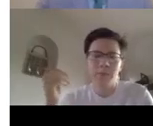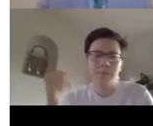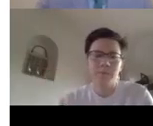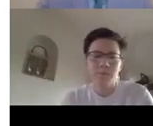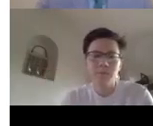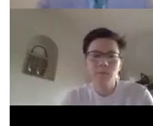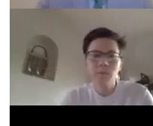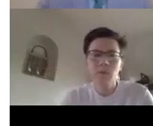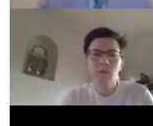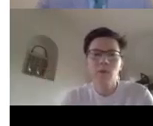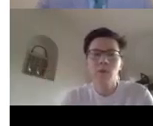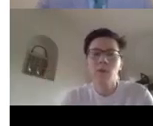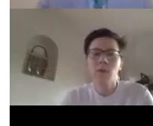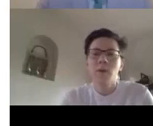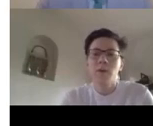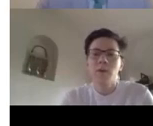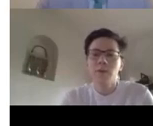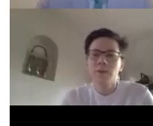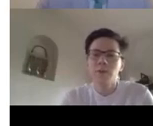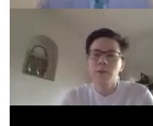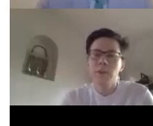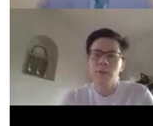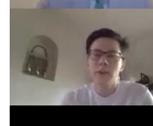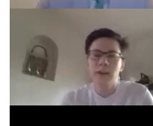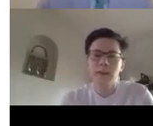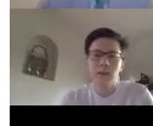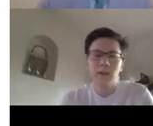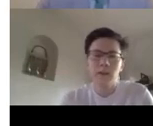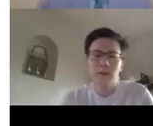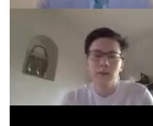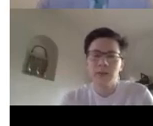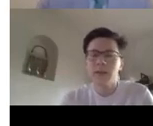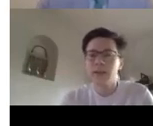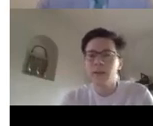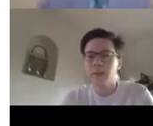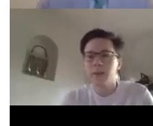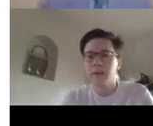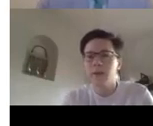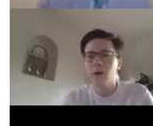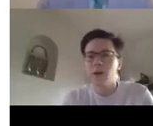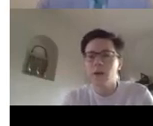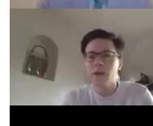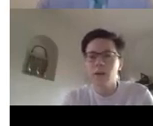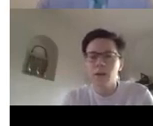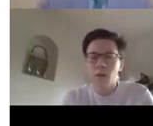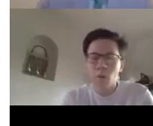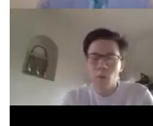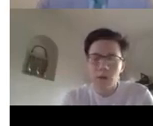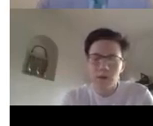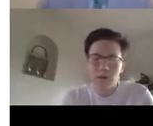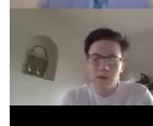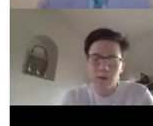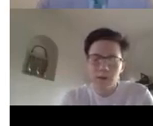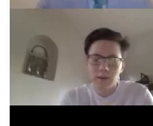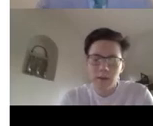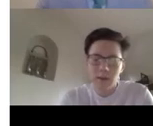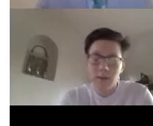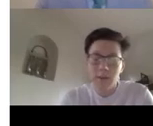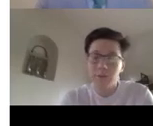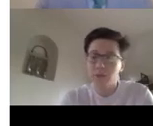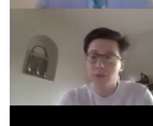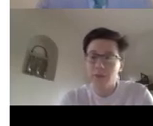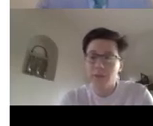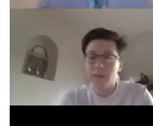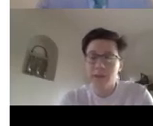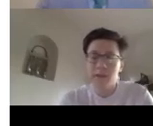care. So the referrals and the readiness letters vary depending on what the type